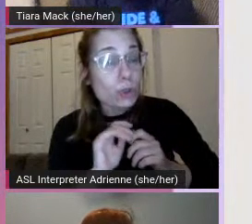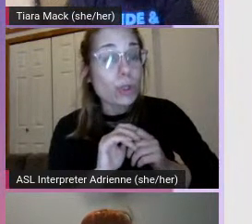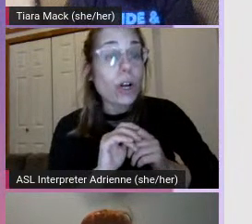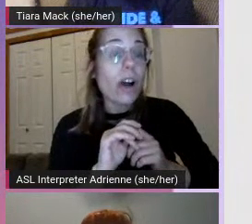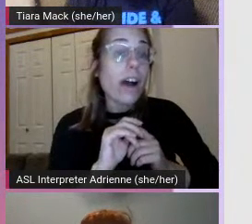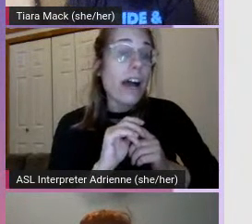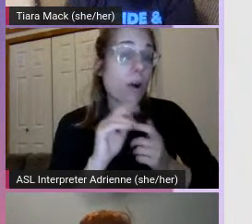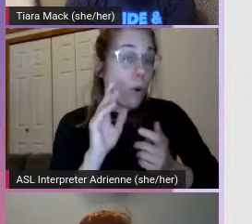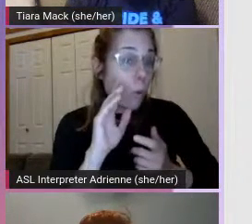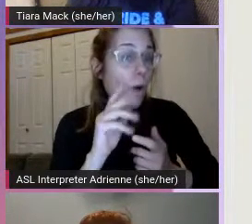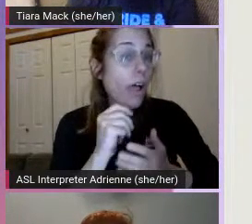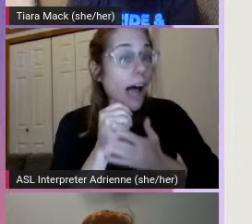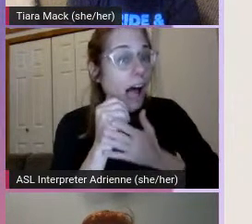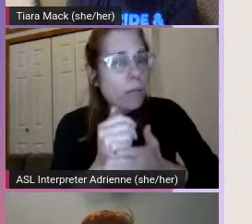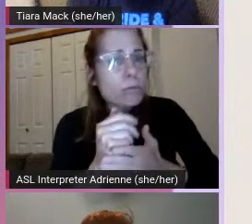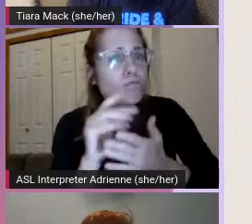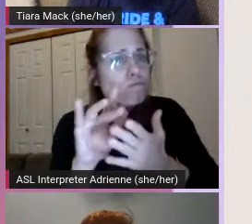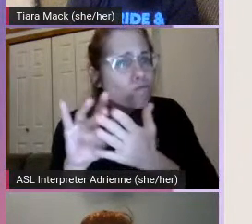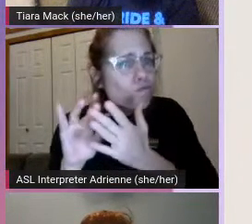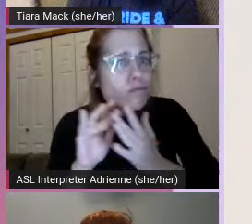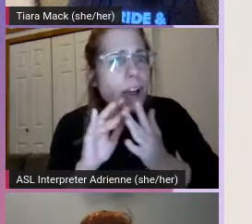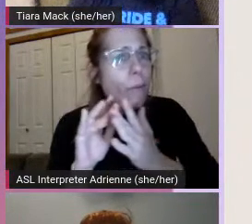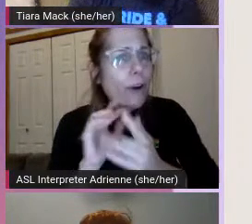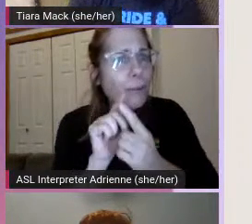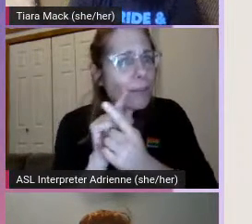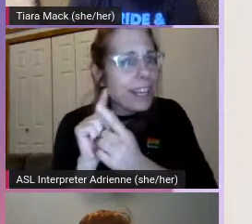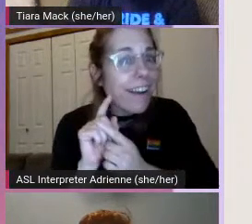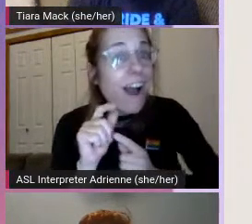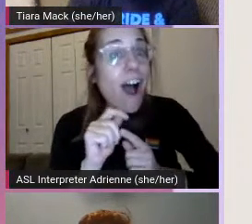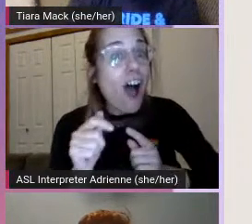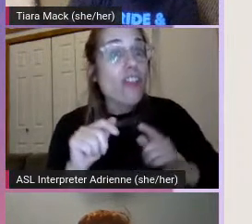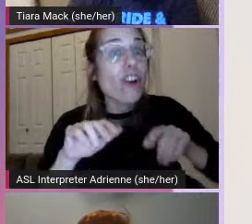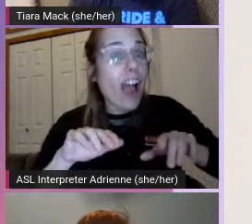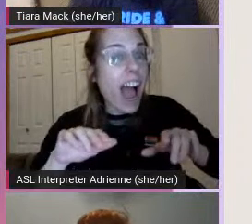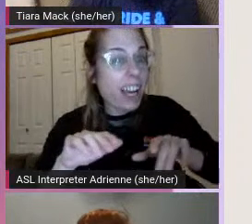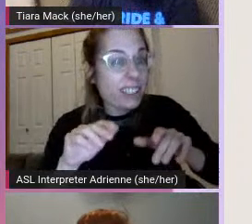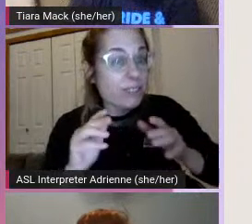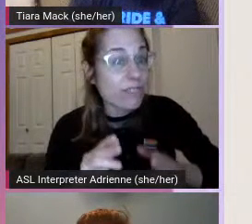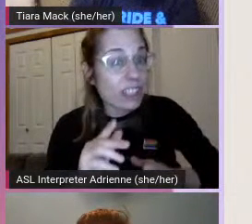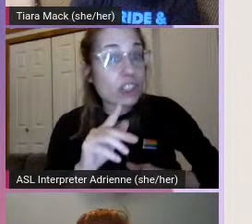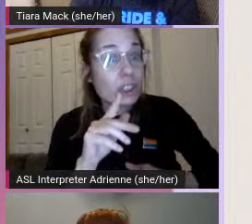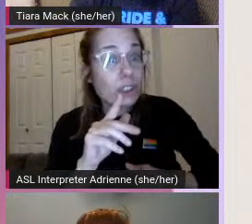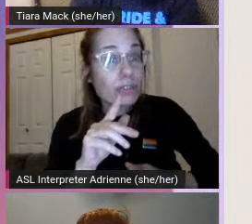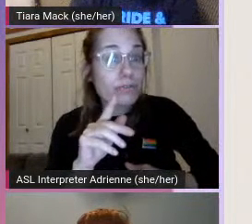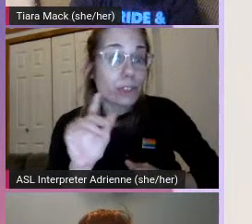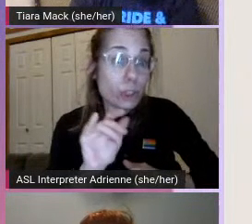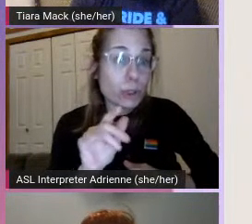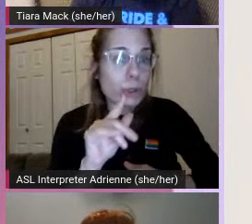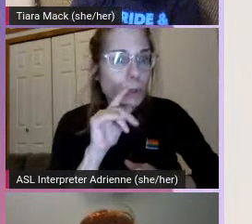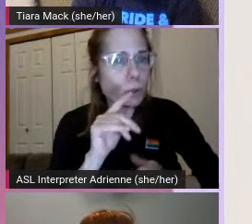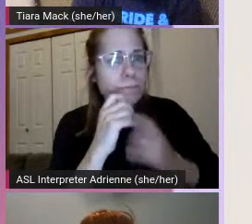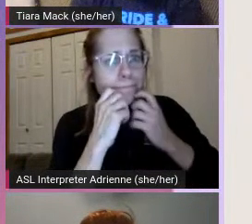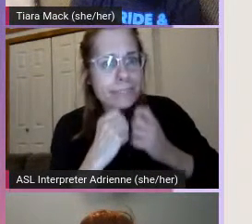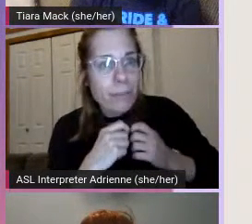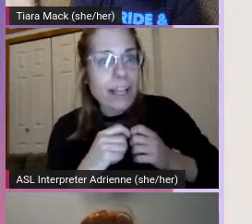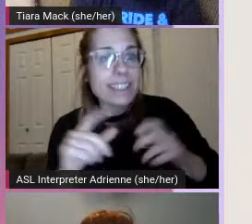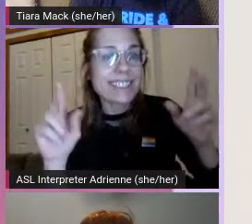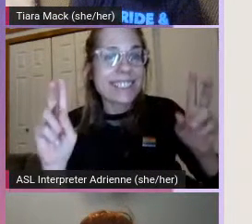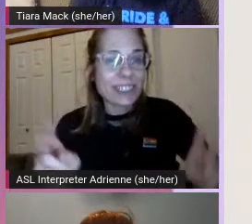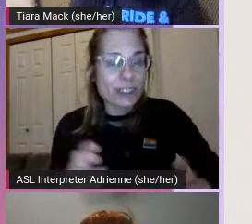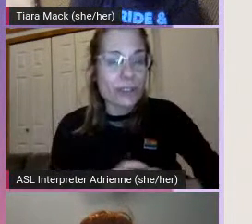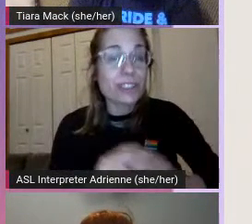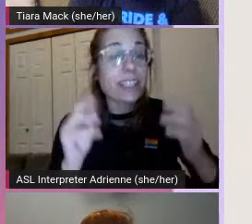issues. And then if you're not sick of us tonight, next month or this month, we will have our Wednesday